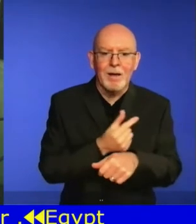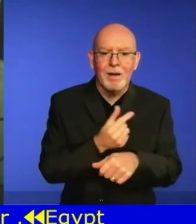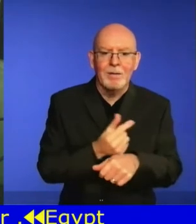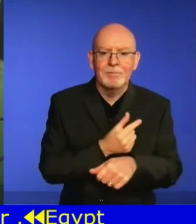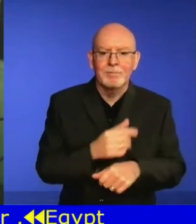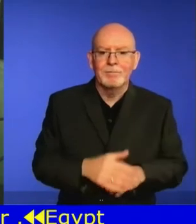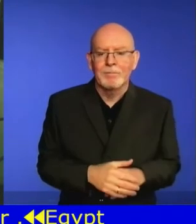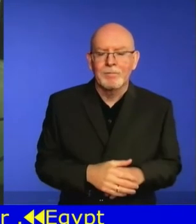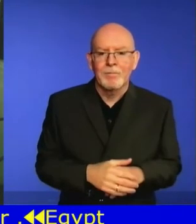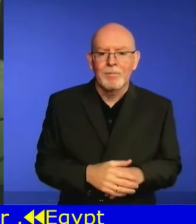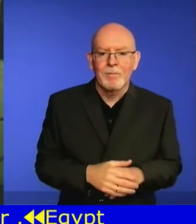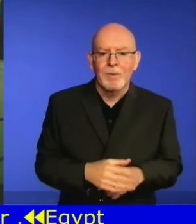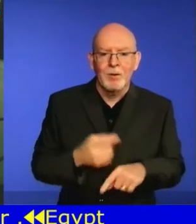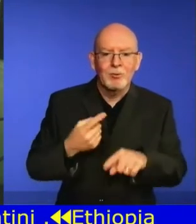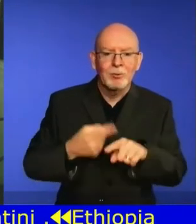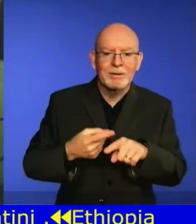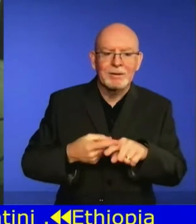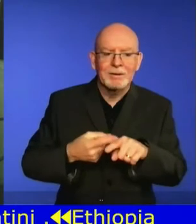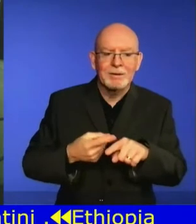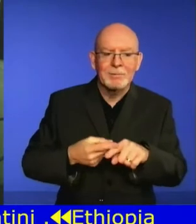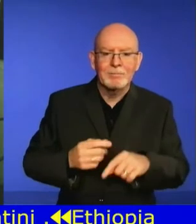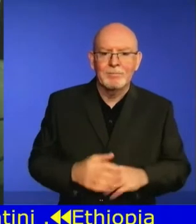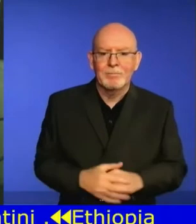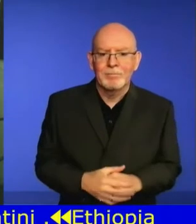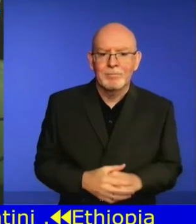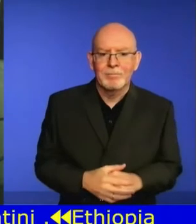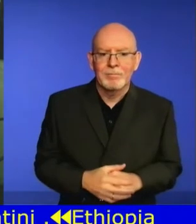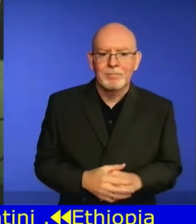Grenada, Guatemala,